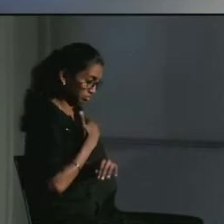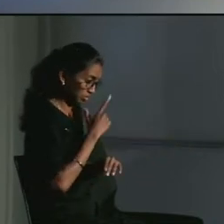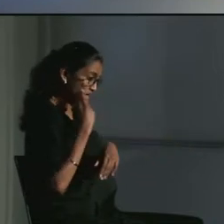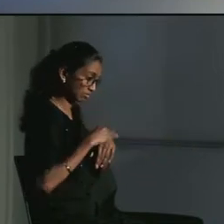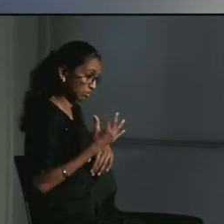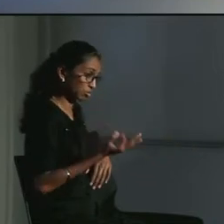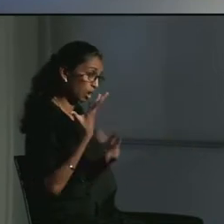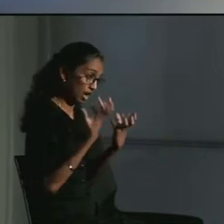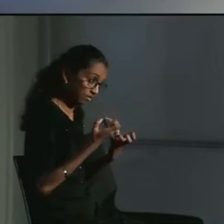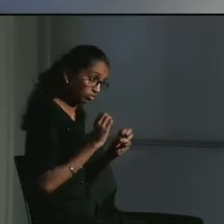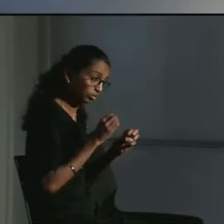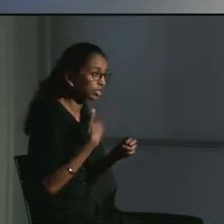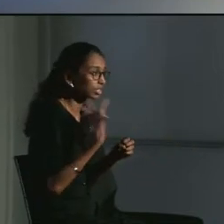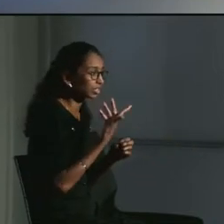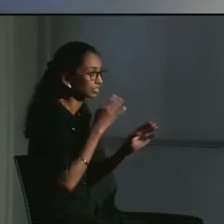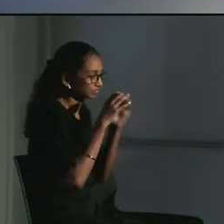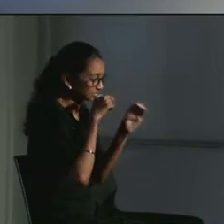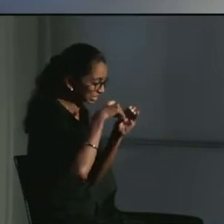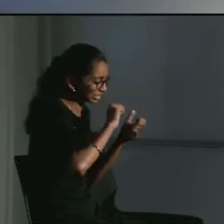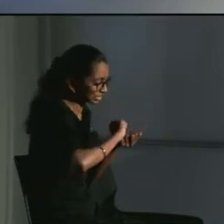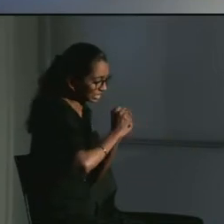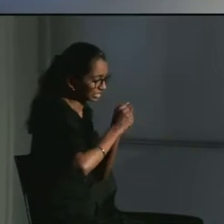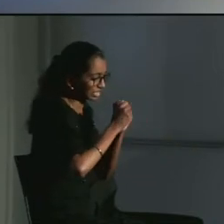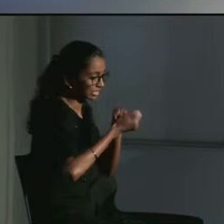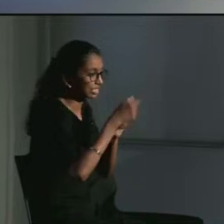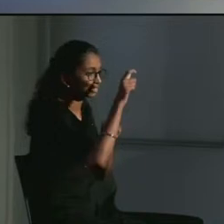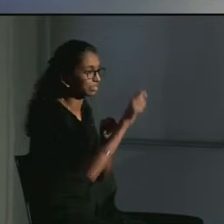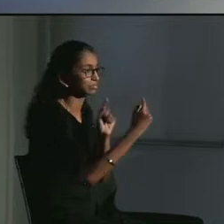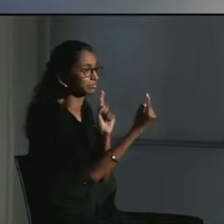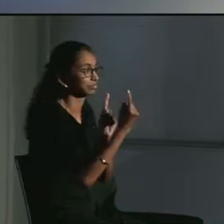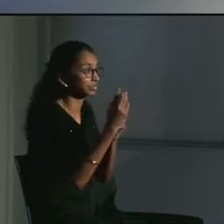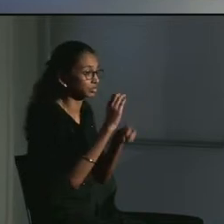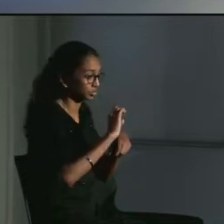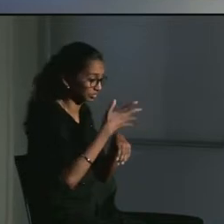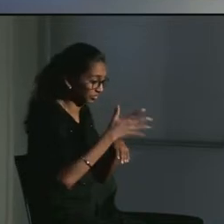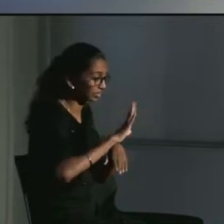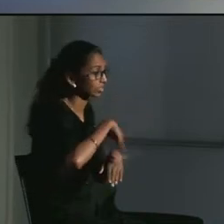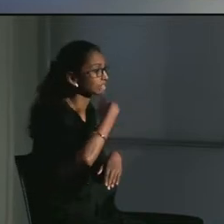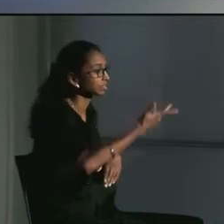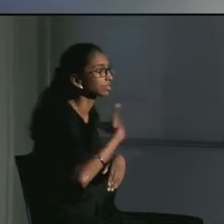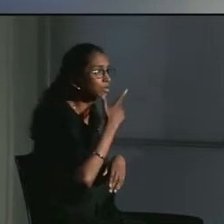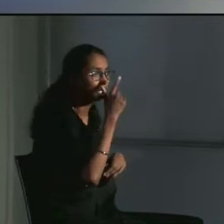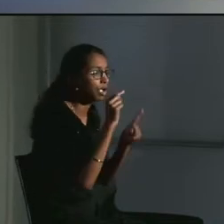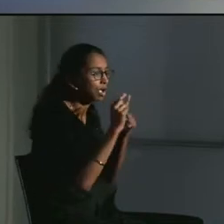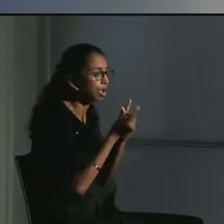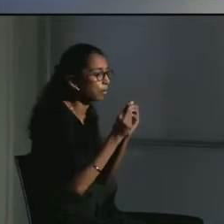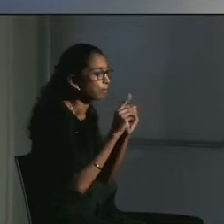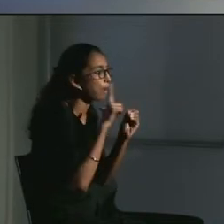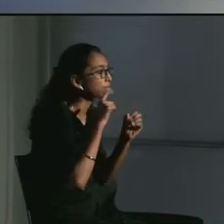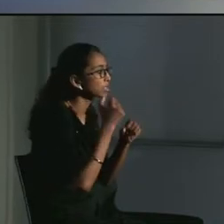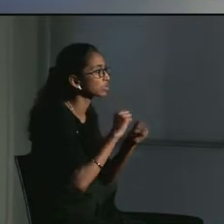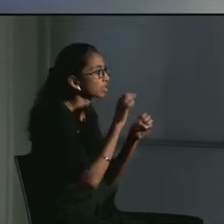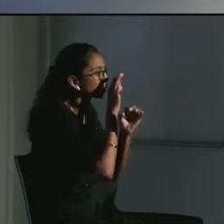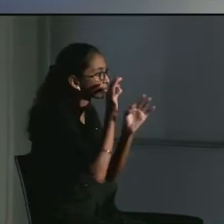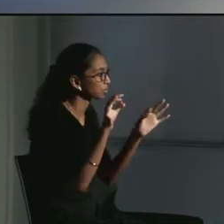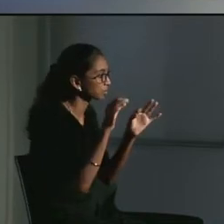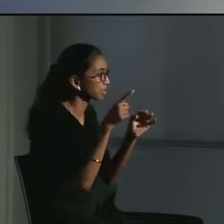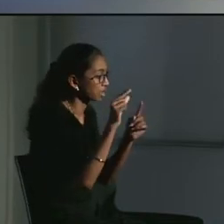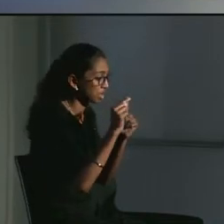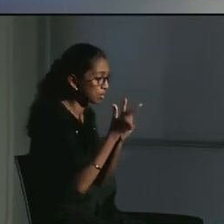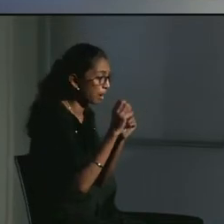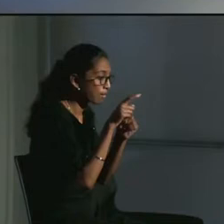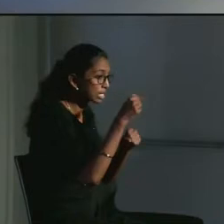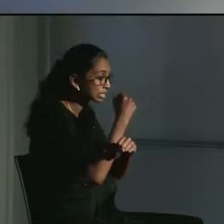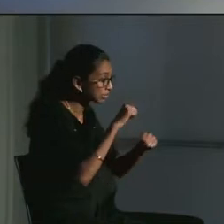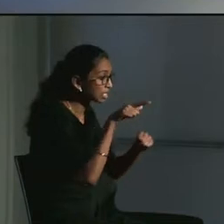our communication shifted to different audiences. After COVID, we felt there was no public space. Spaces that did not belong to the